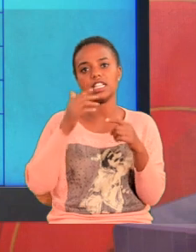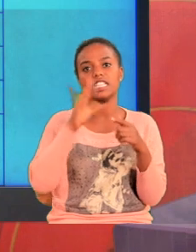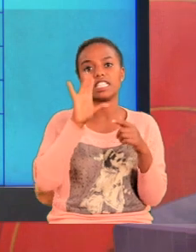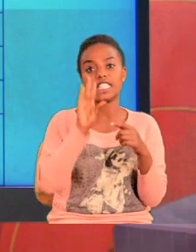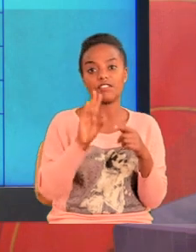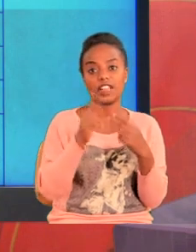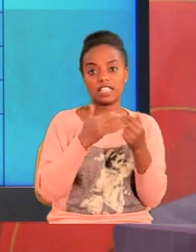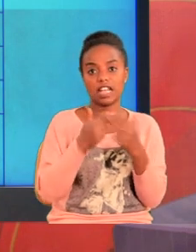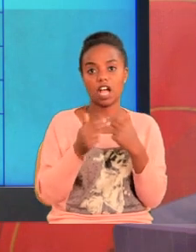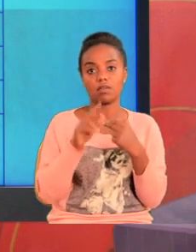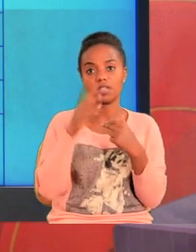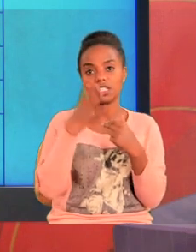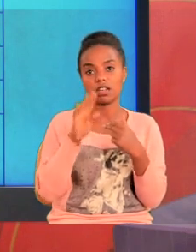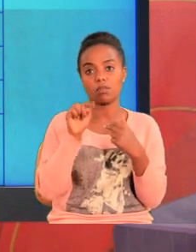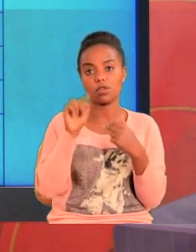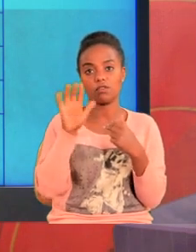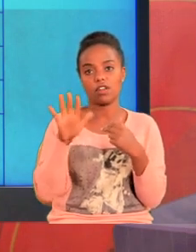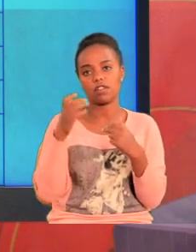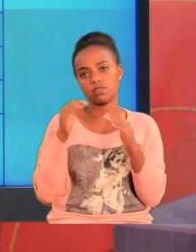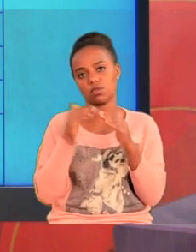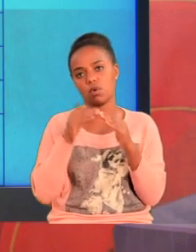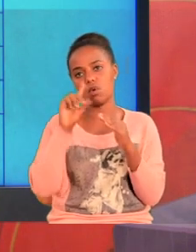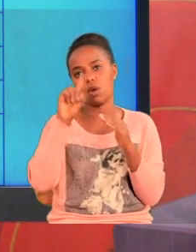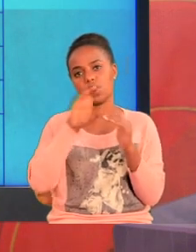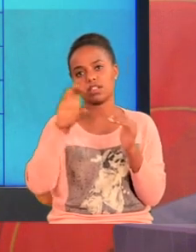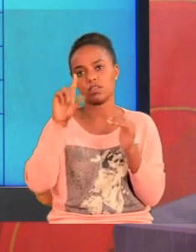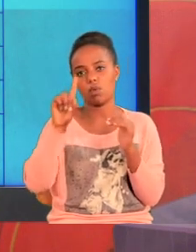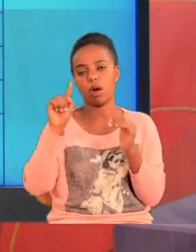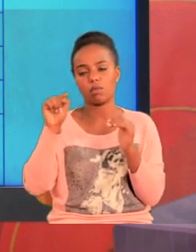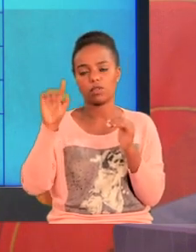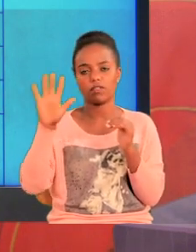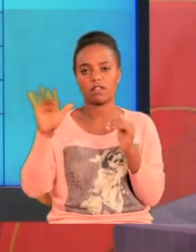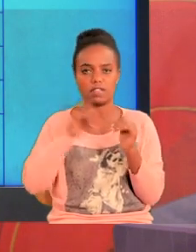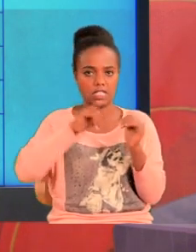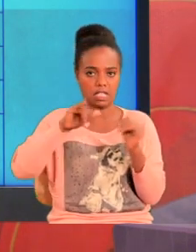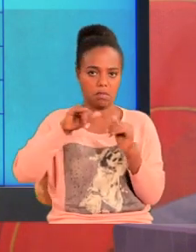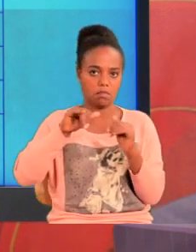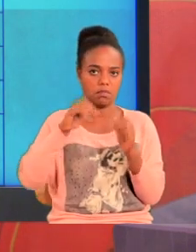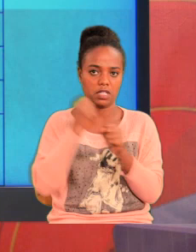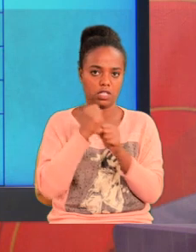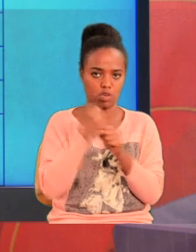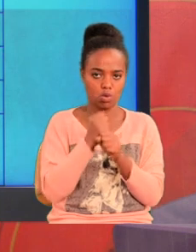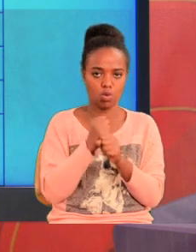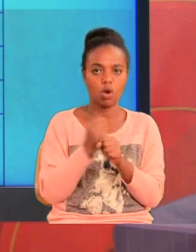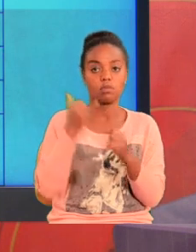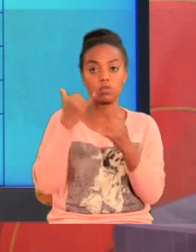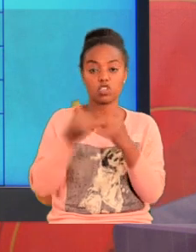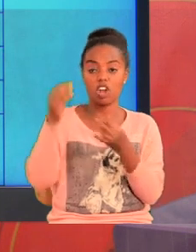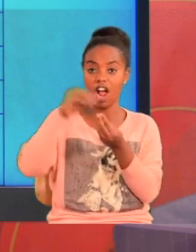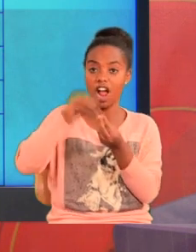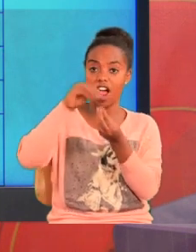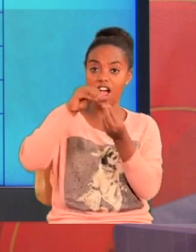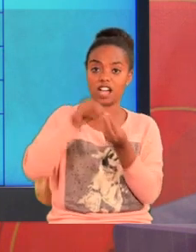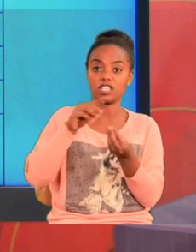101.5, and so on. Do the same for the rest. And when you add this, you get